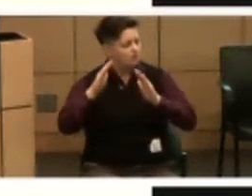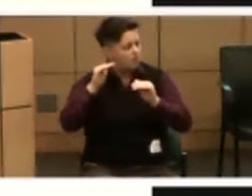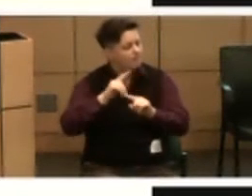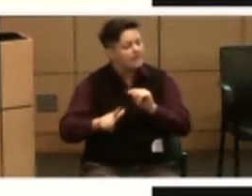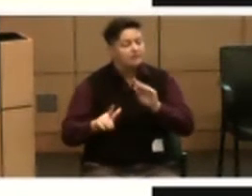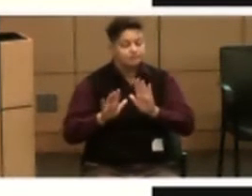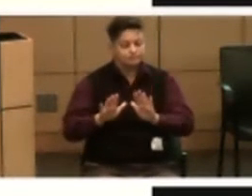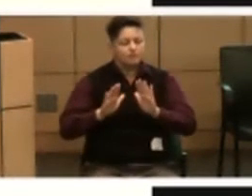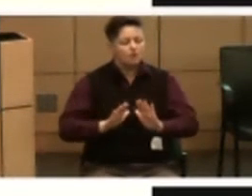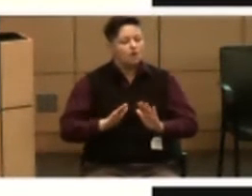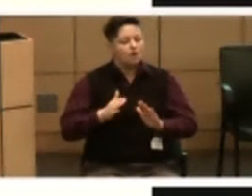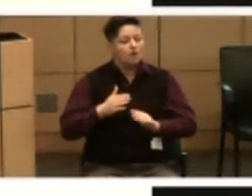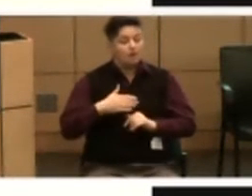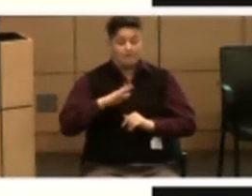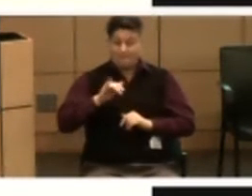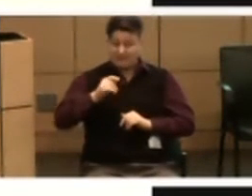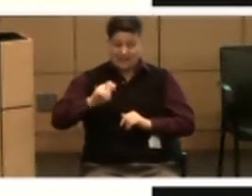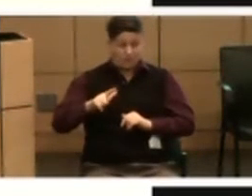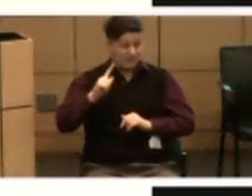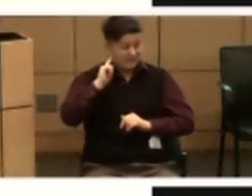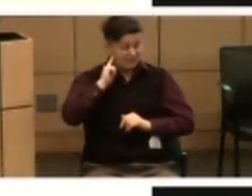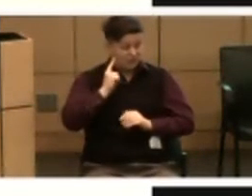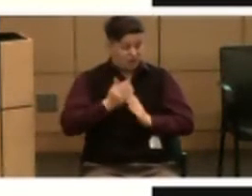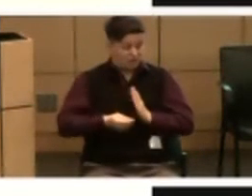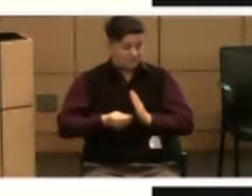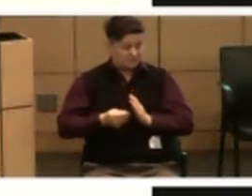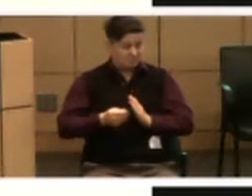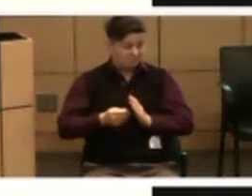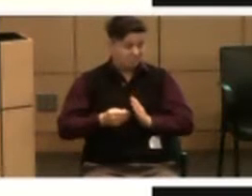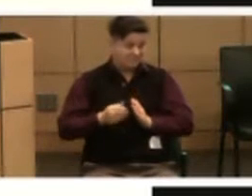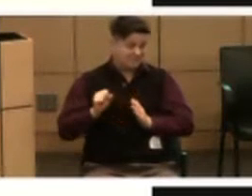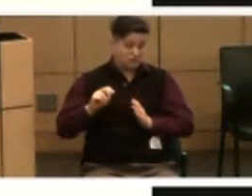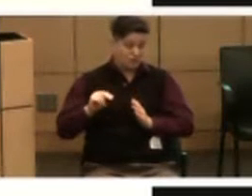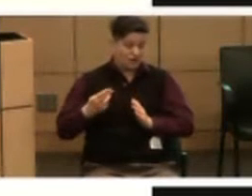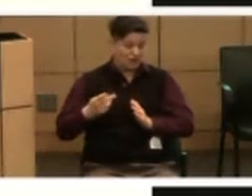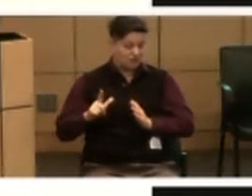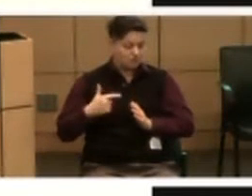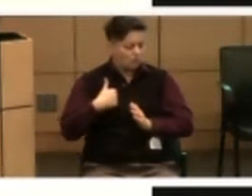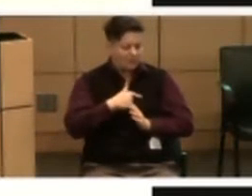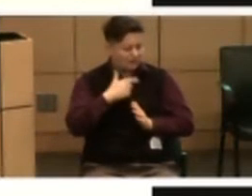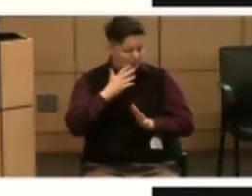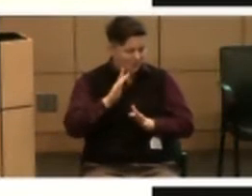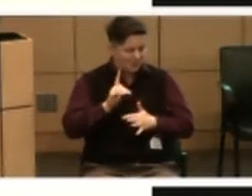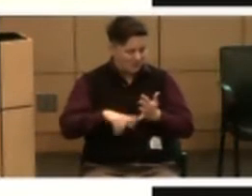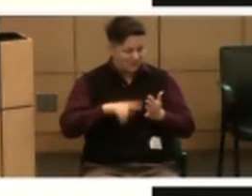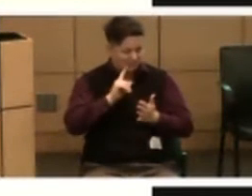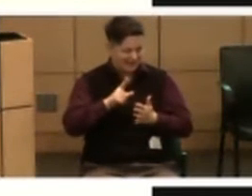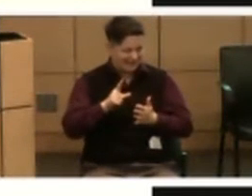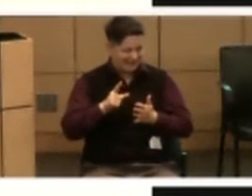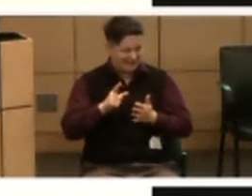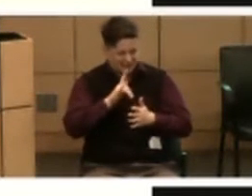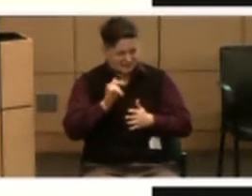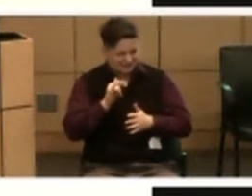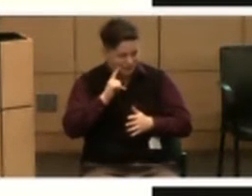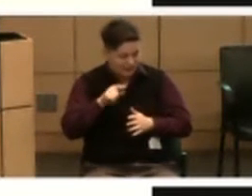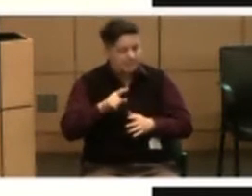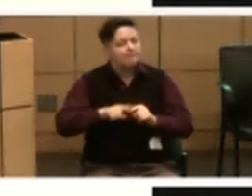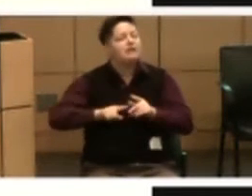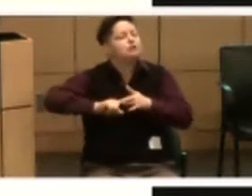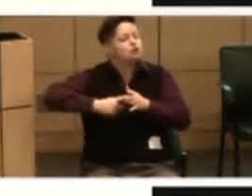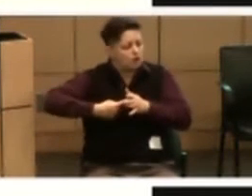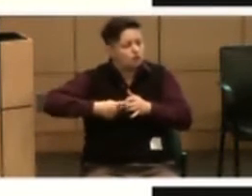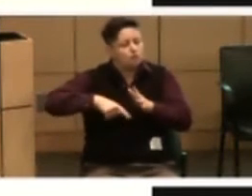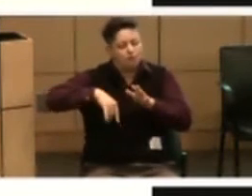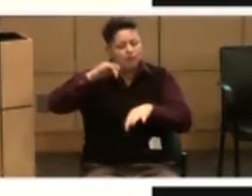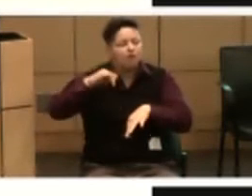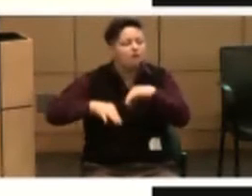have bilateral sensory neural hearing loss either. But we're starting to, and I think that that's really encouraging. Okay,